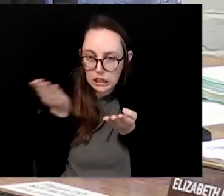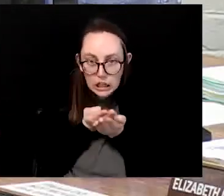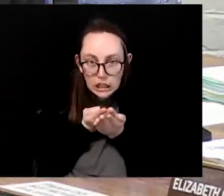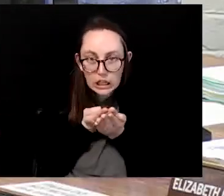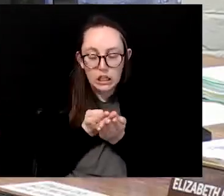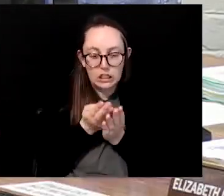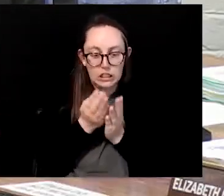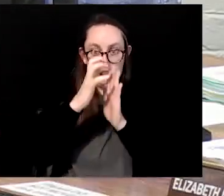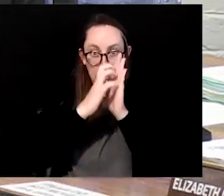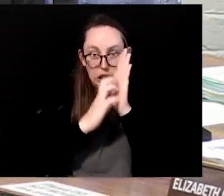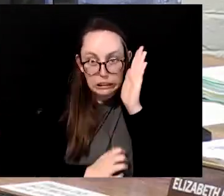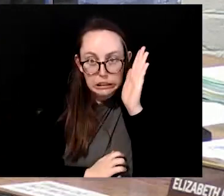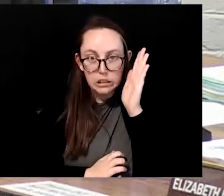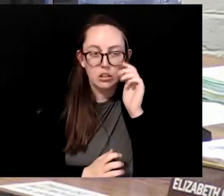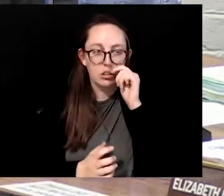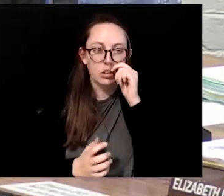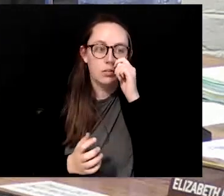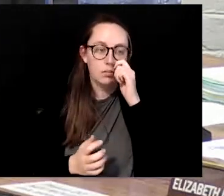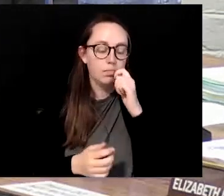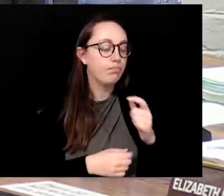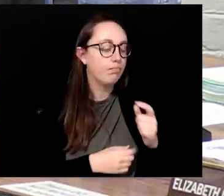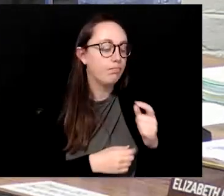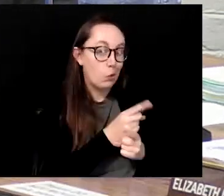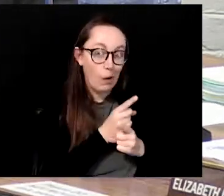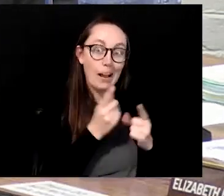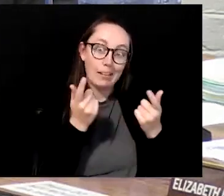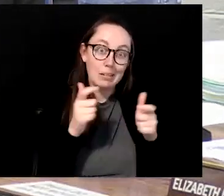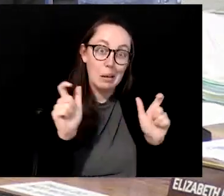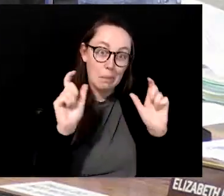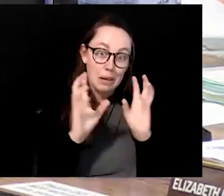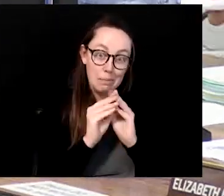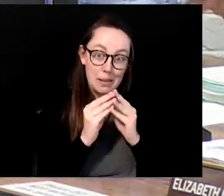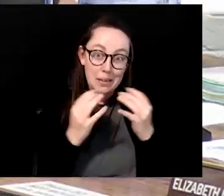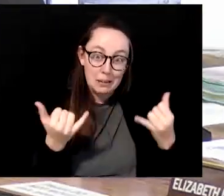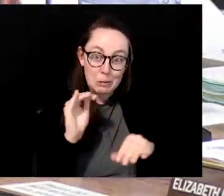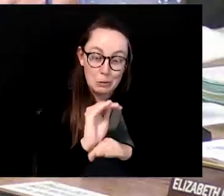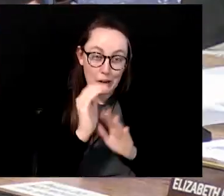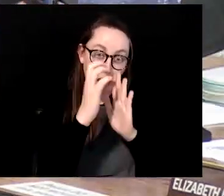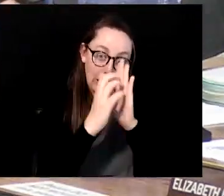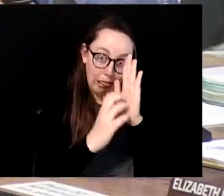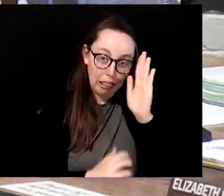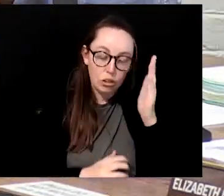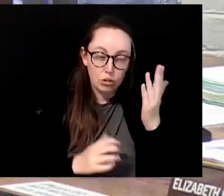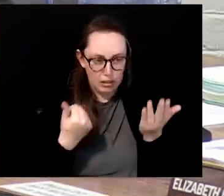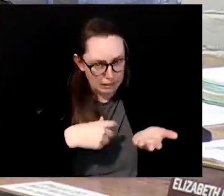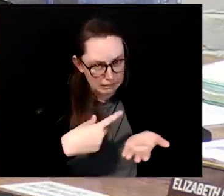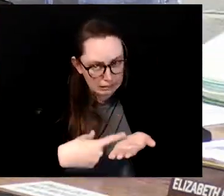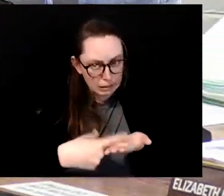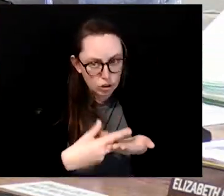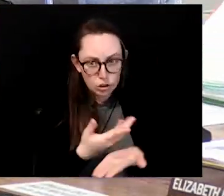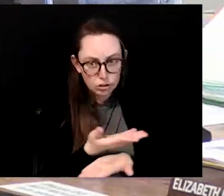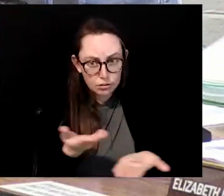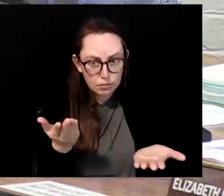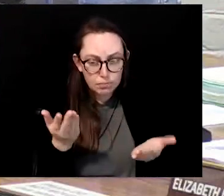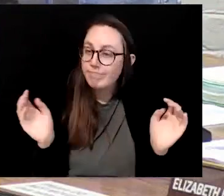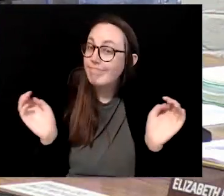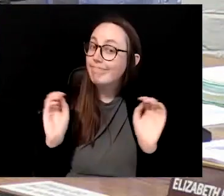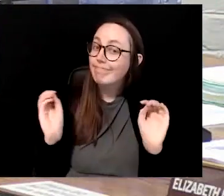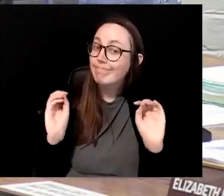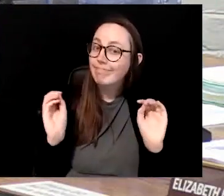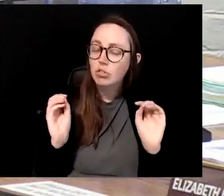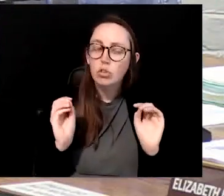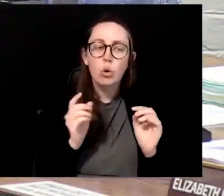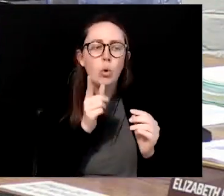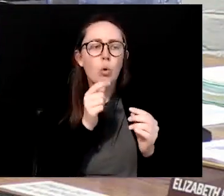other discussion on that nope okay so uh in that case uh all those in favor of removing the uh